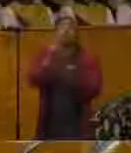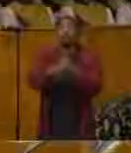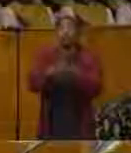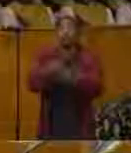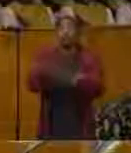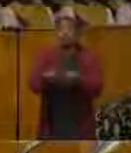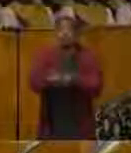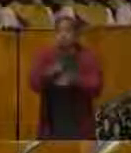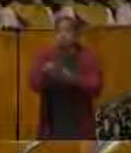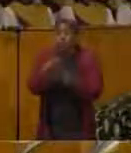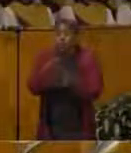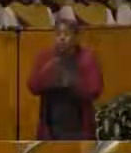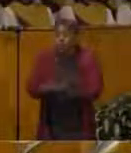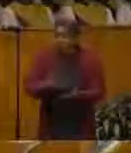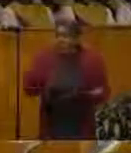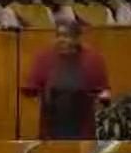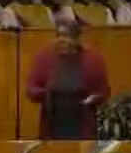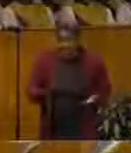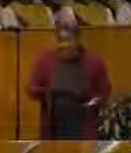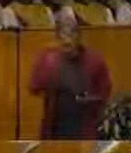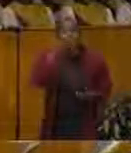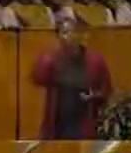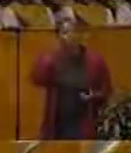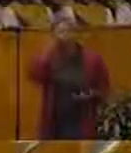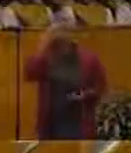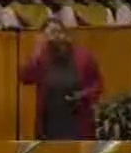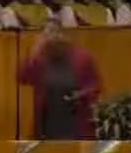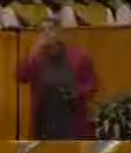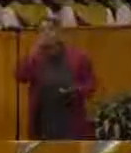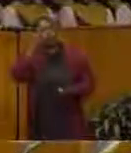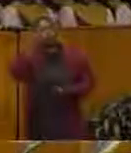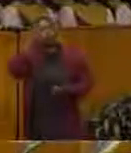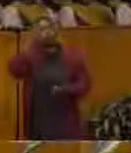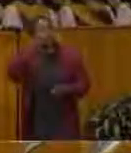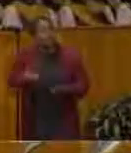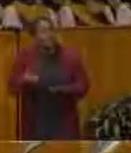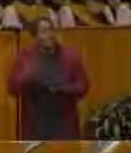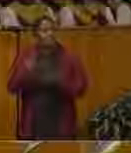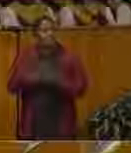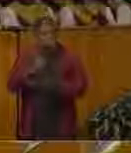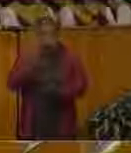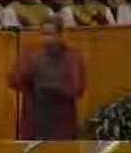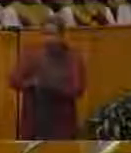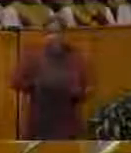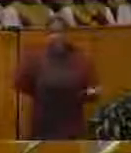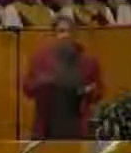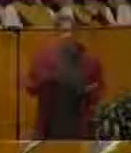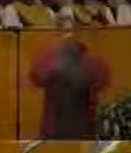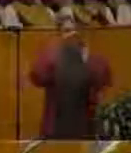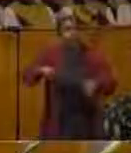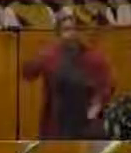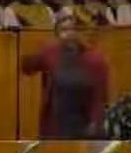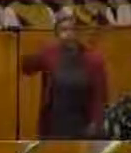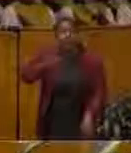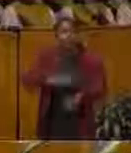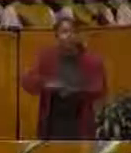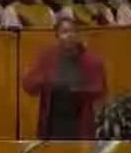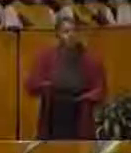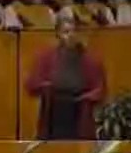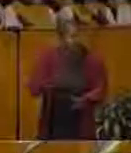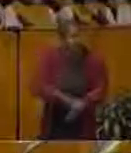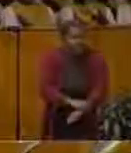when you got in the sanctuary because you needed to get to the house of God on a